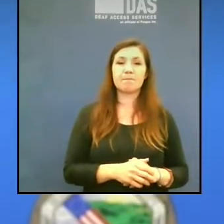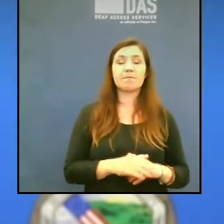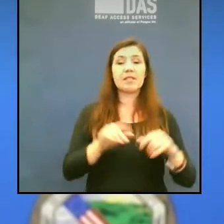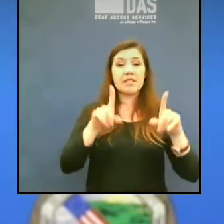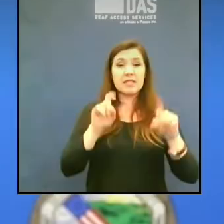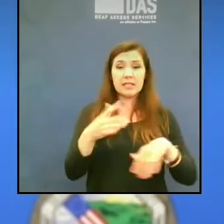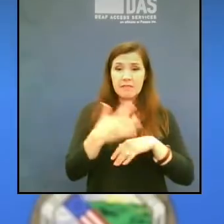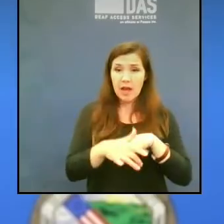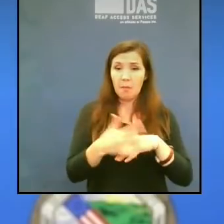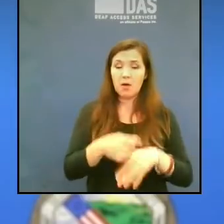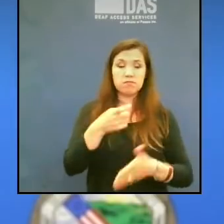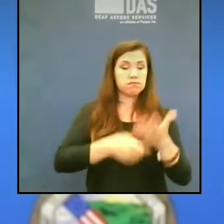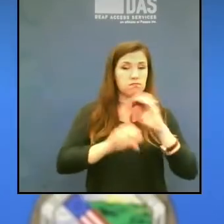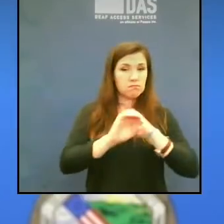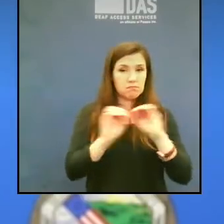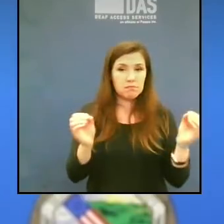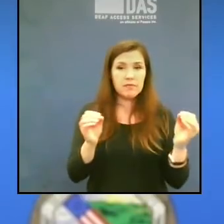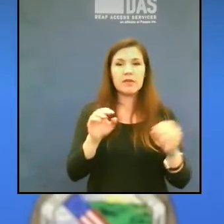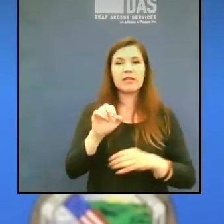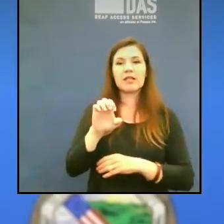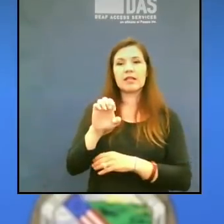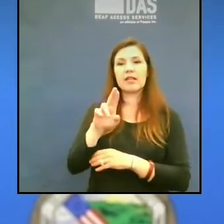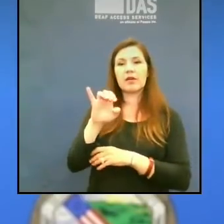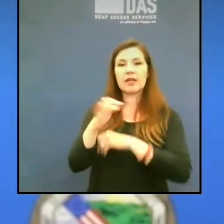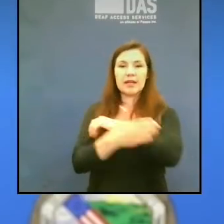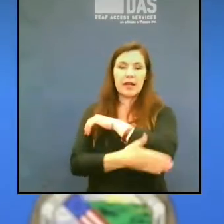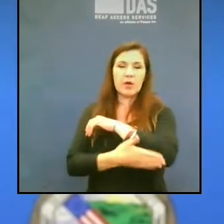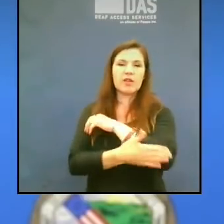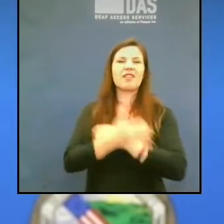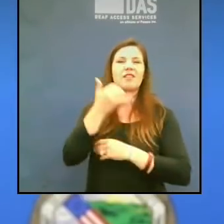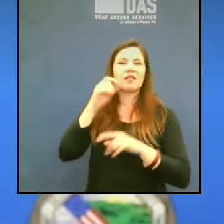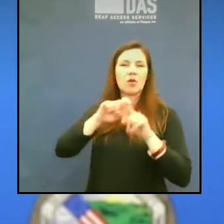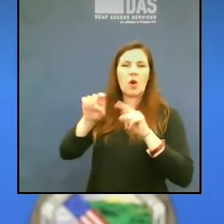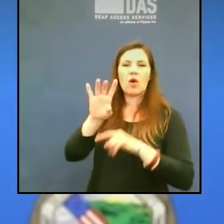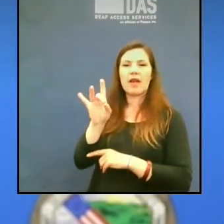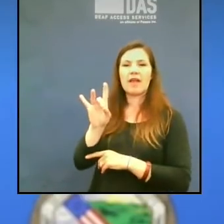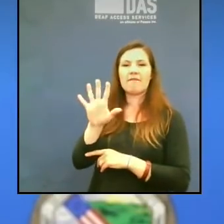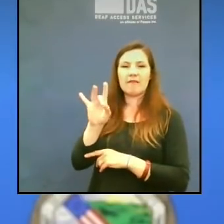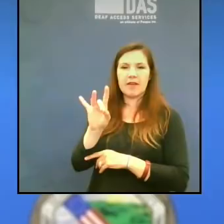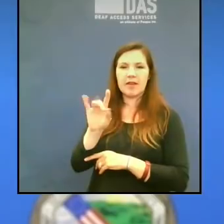available and it's free through the Erie County Department of Health at 858-2929.